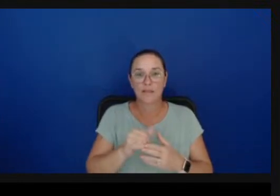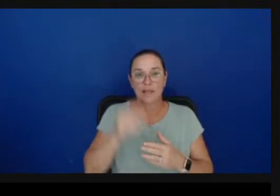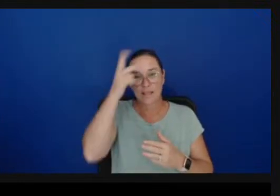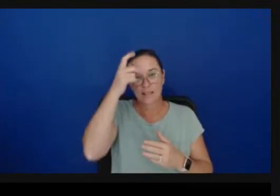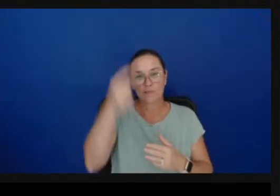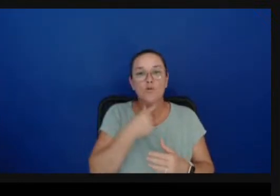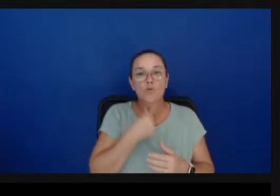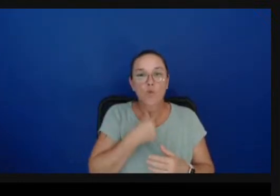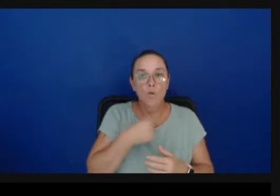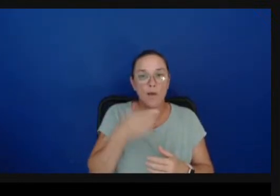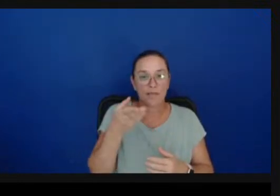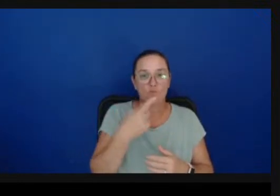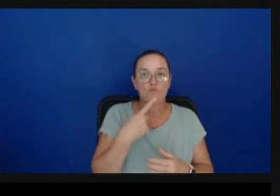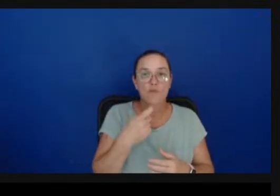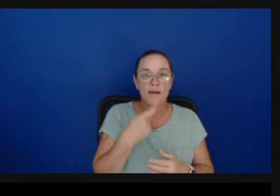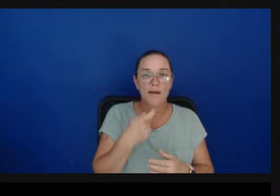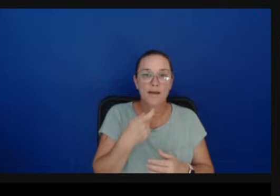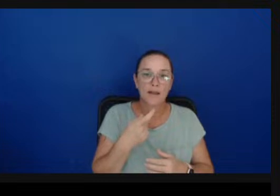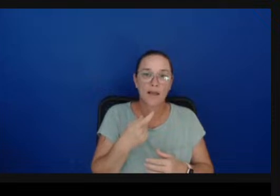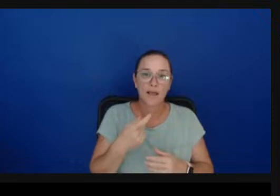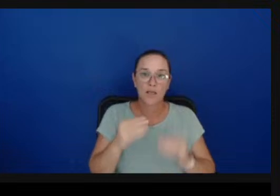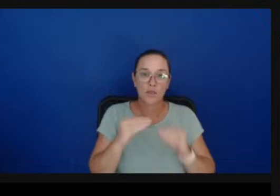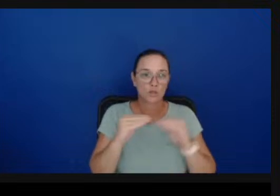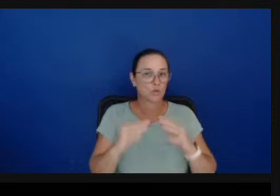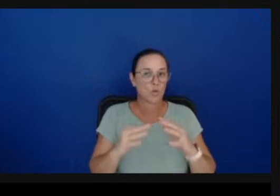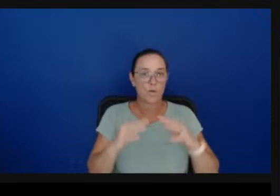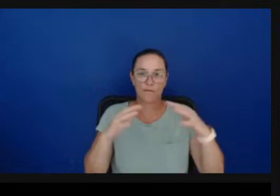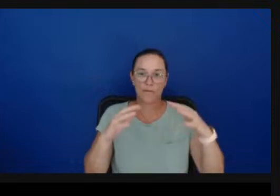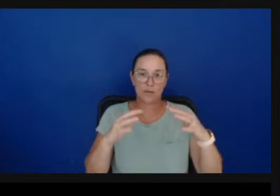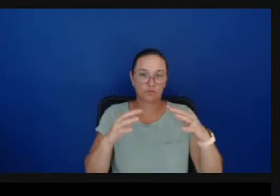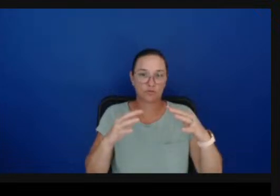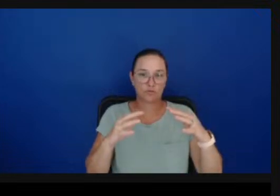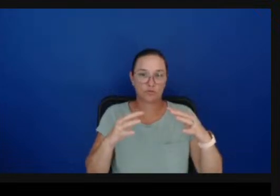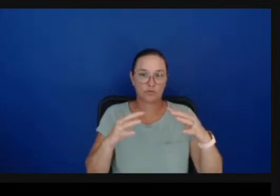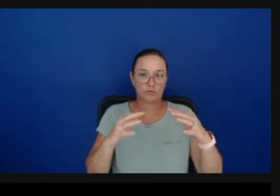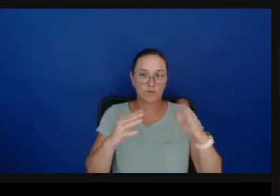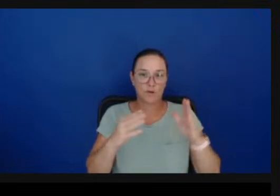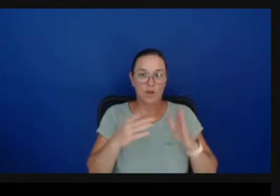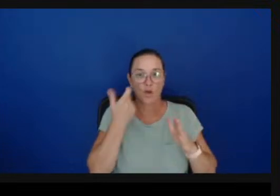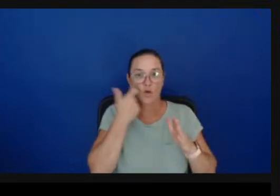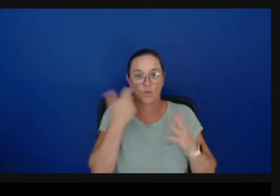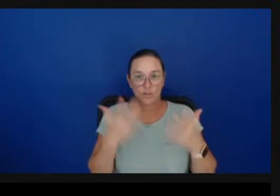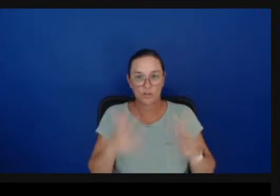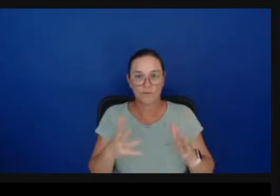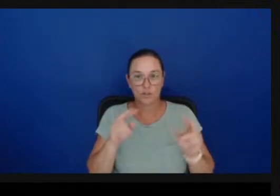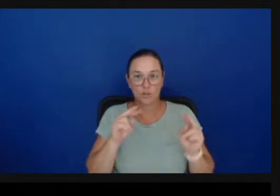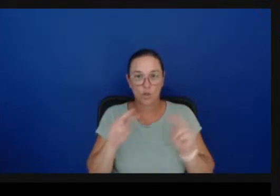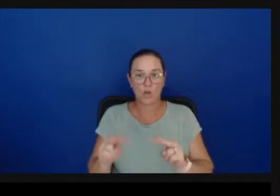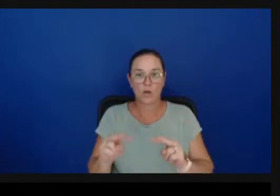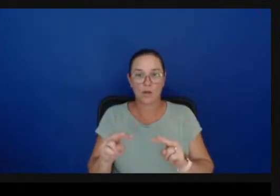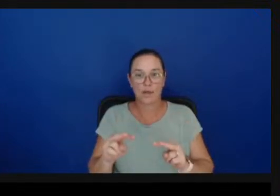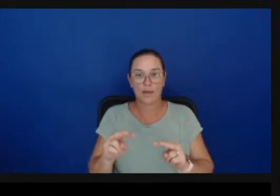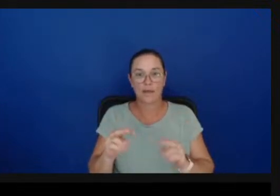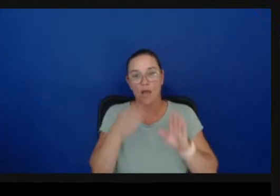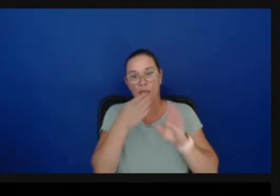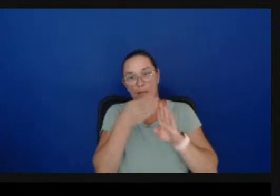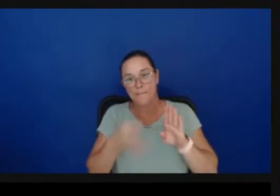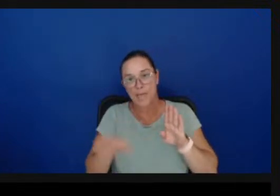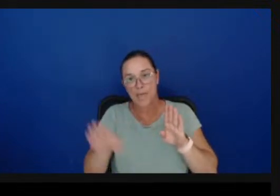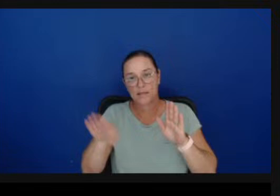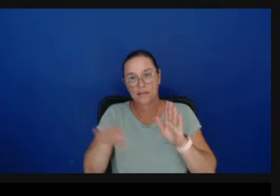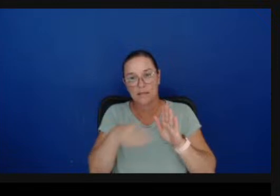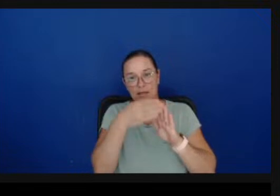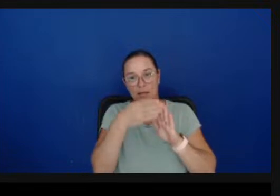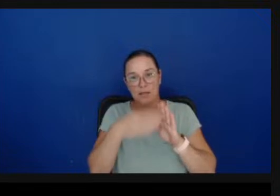there, where there's no inflation in the Middle East Rift. We just looked at Maunaloa, which is right here in a bend